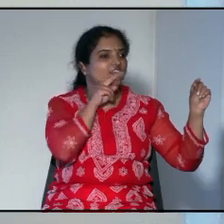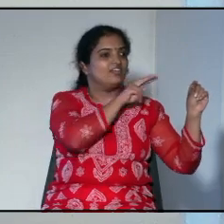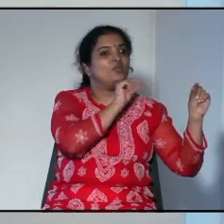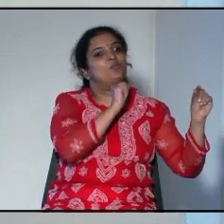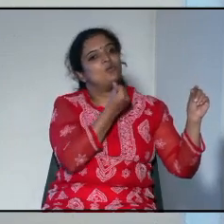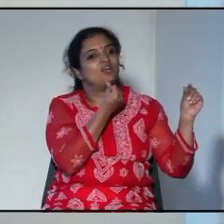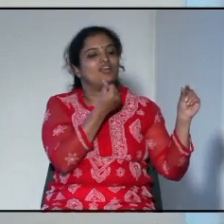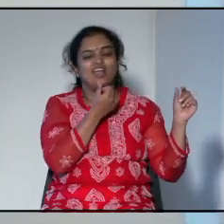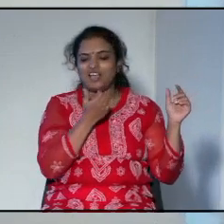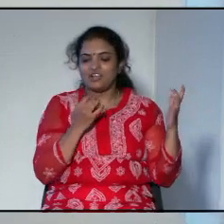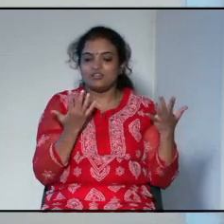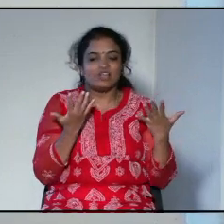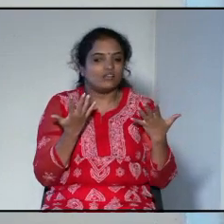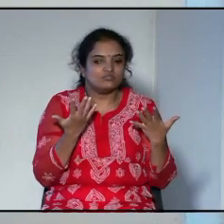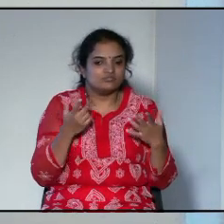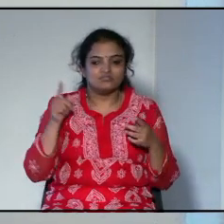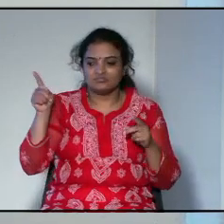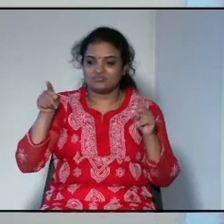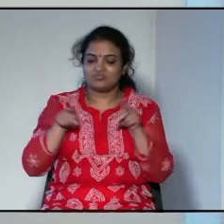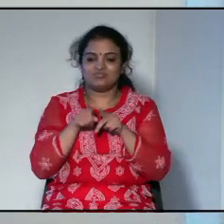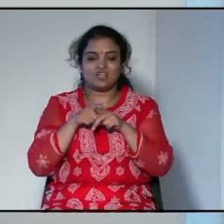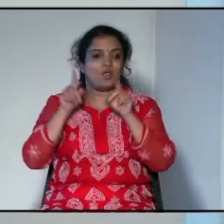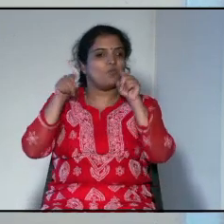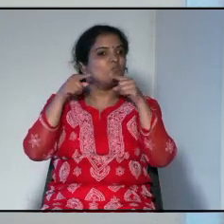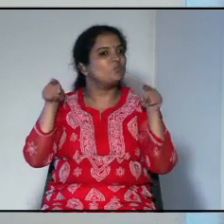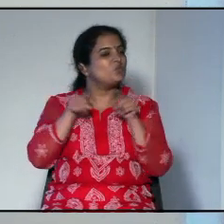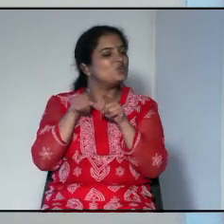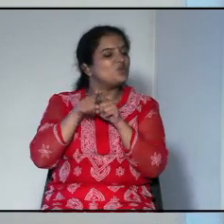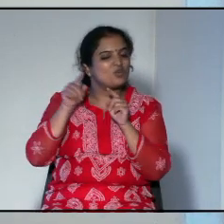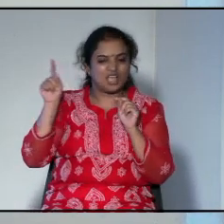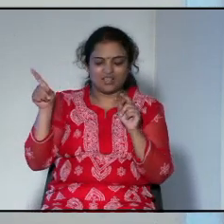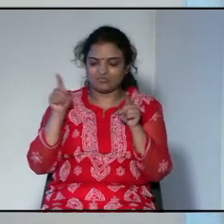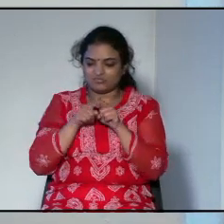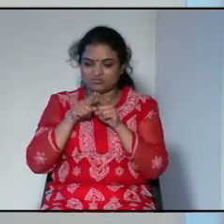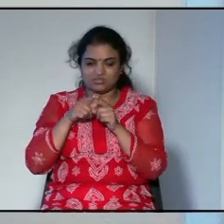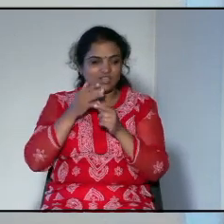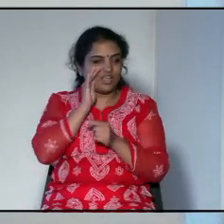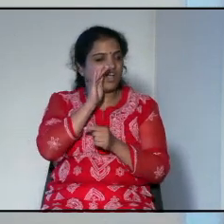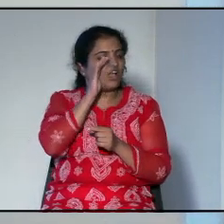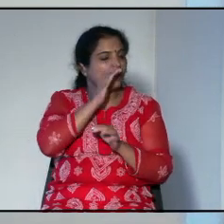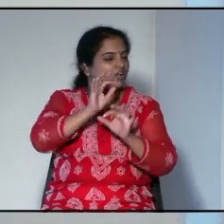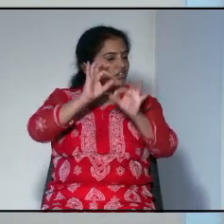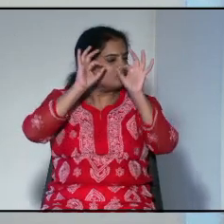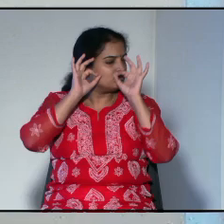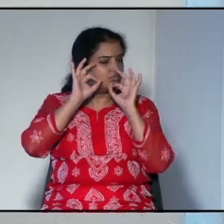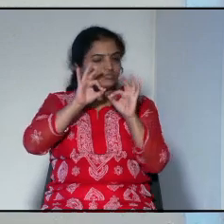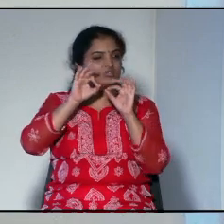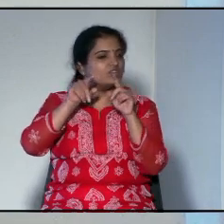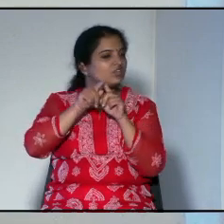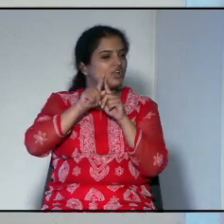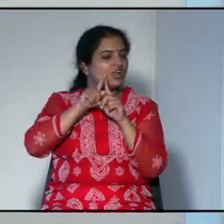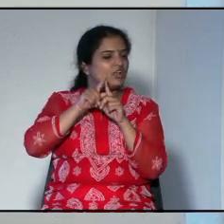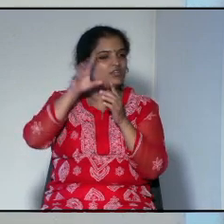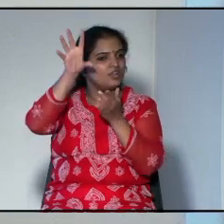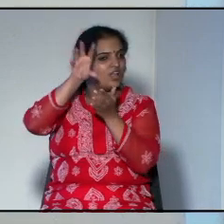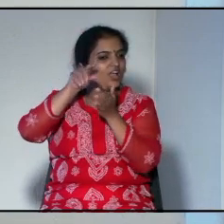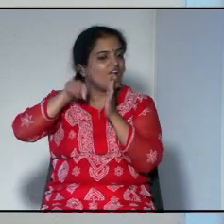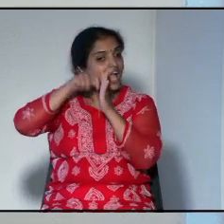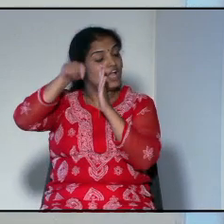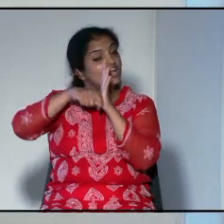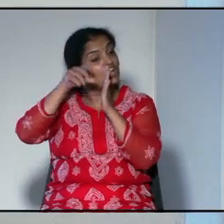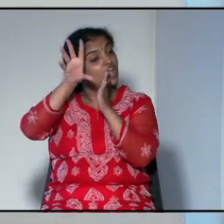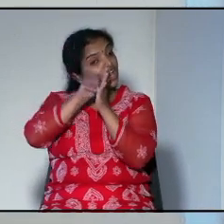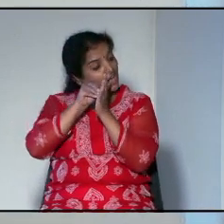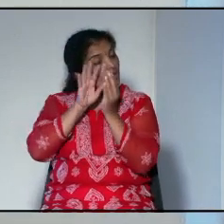her musical instrument, and I don't know where this recording has gone, there was a sculpture she'd done called